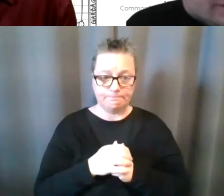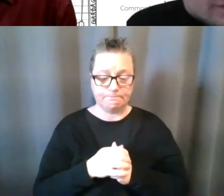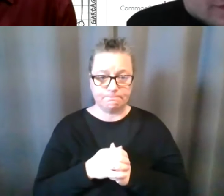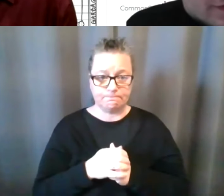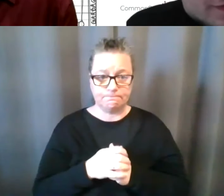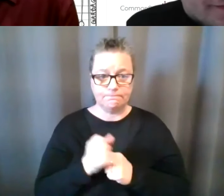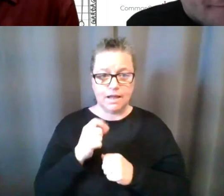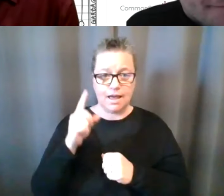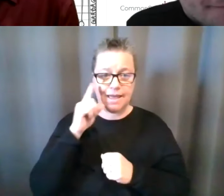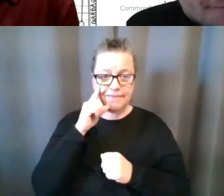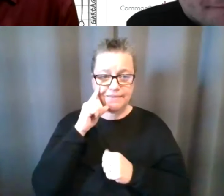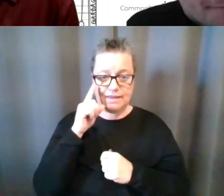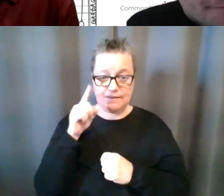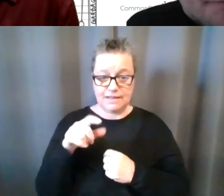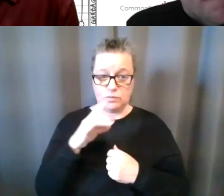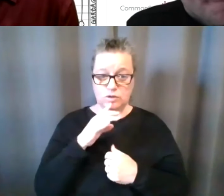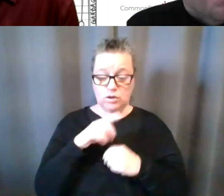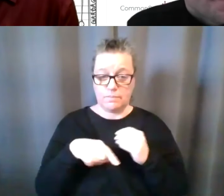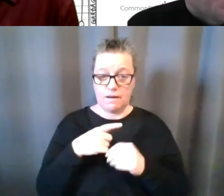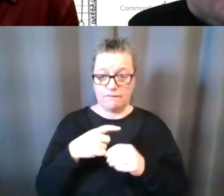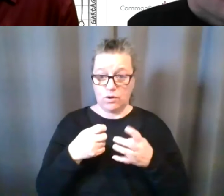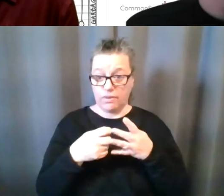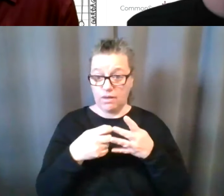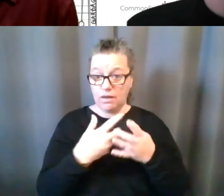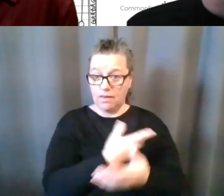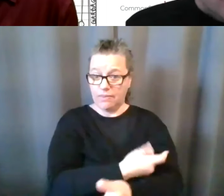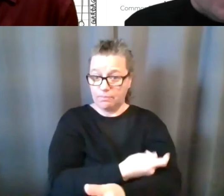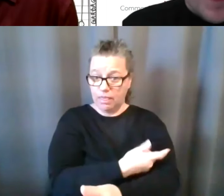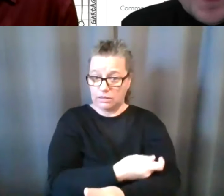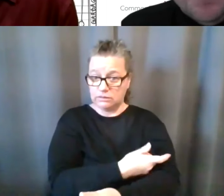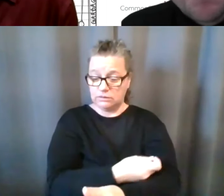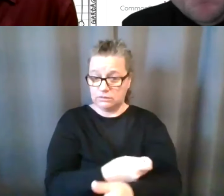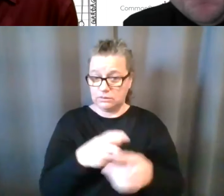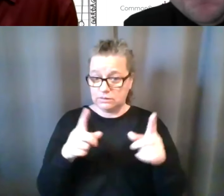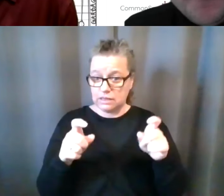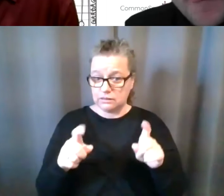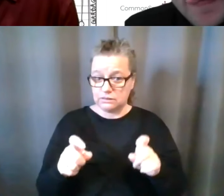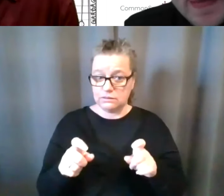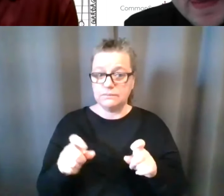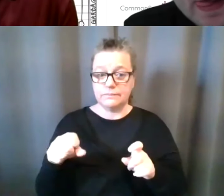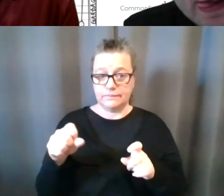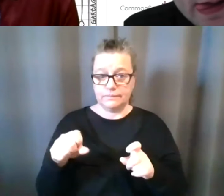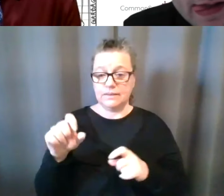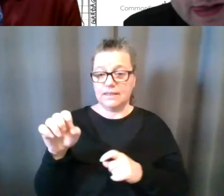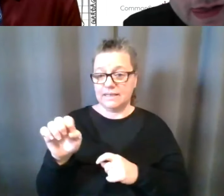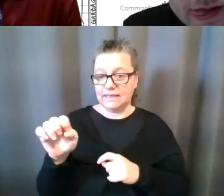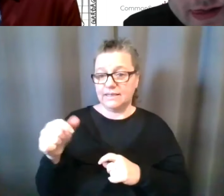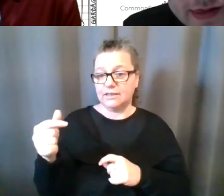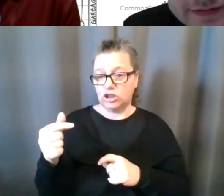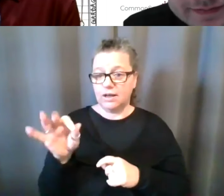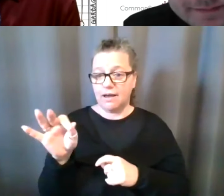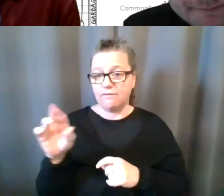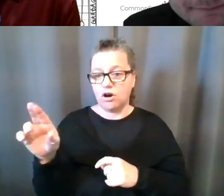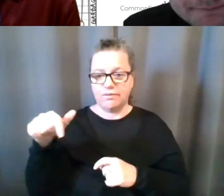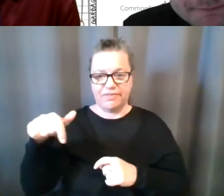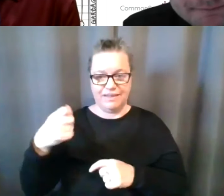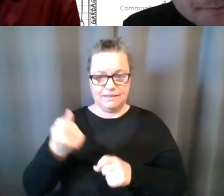I think this is what we're talking about for the blood test, for instance. Yeah, the EGFR, that was in the spring, this